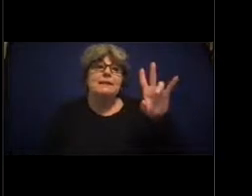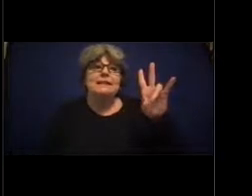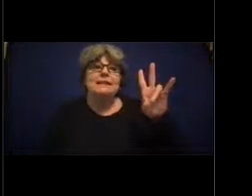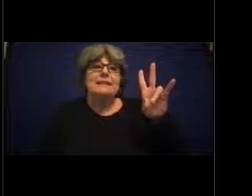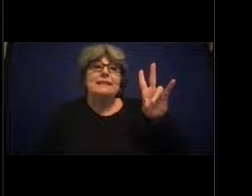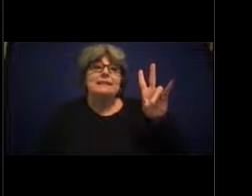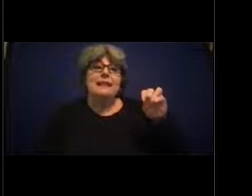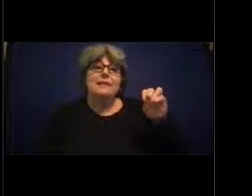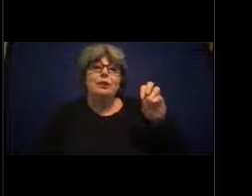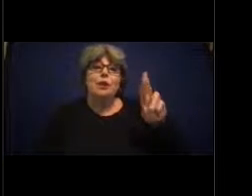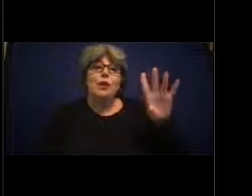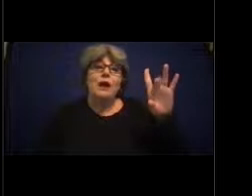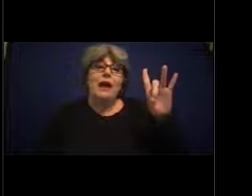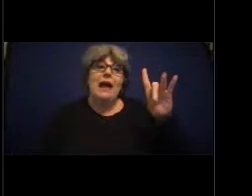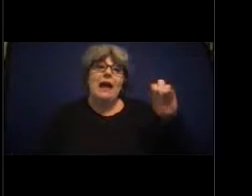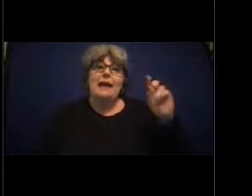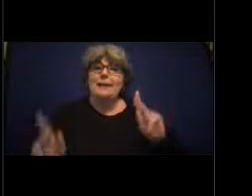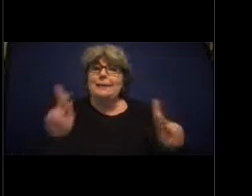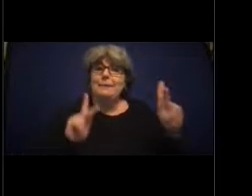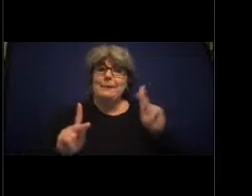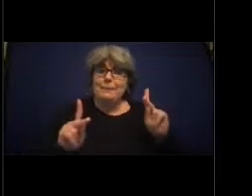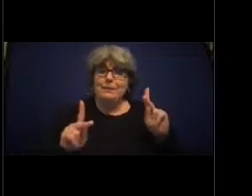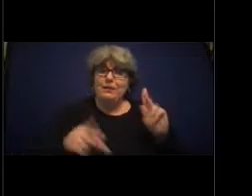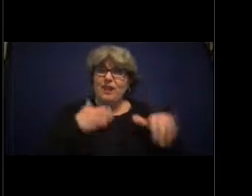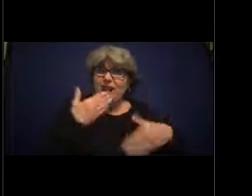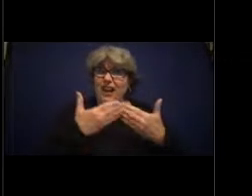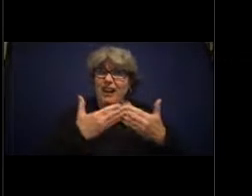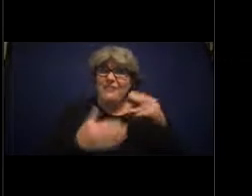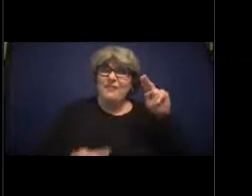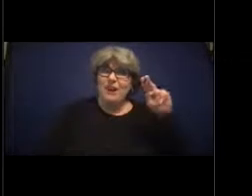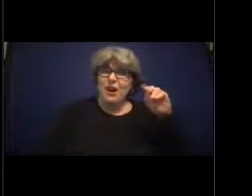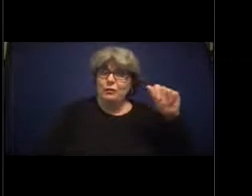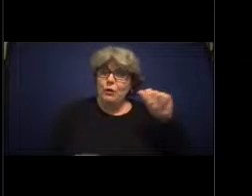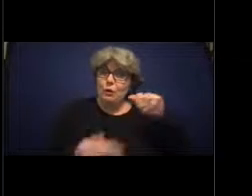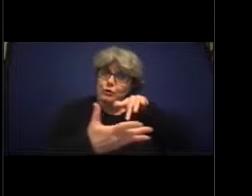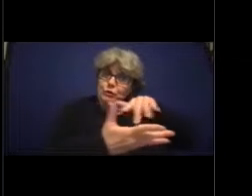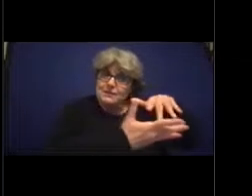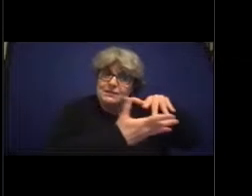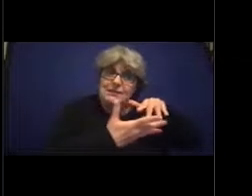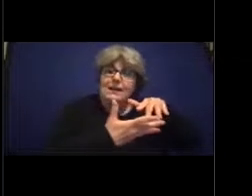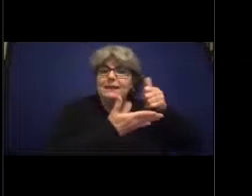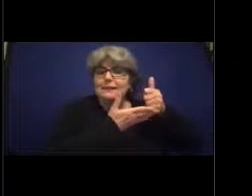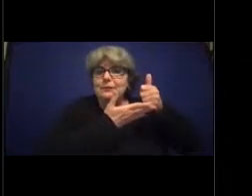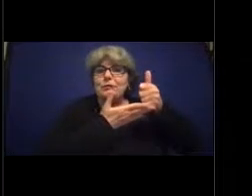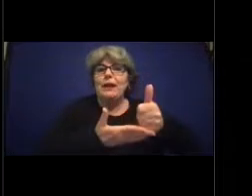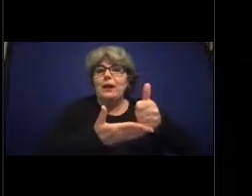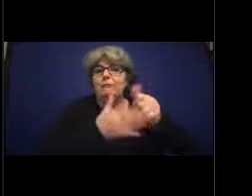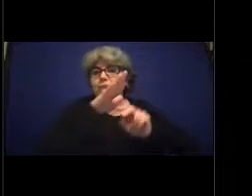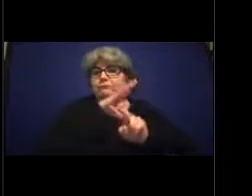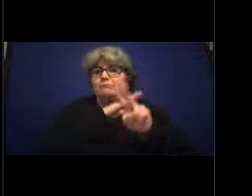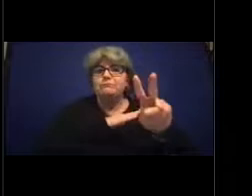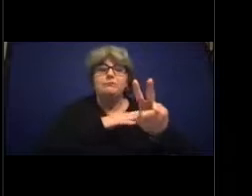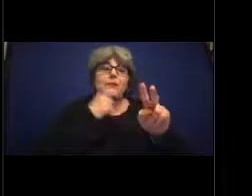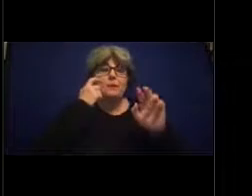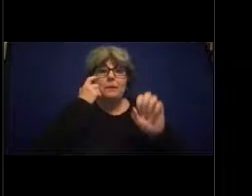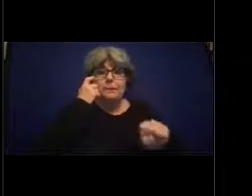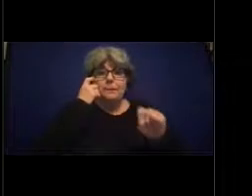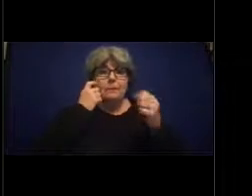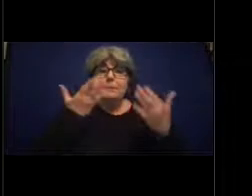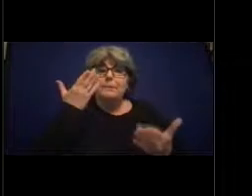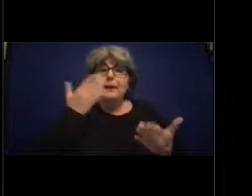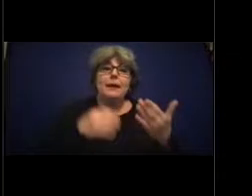in the NOAA that does this. It's not a big group. So it's a pretty specialized group of people that they get to do this and go out there. So they might be on a fire.